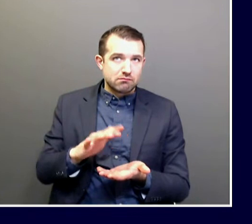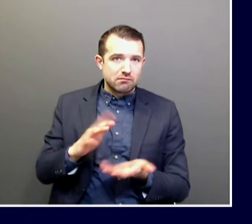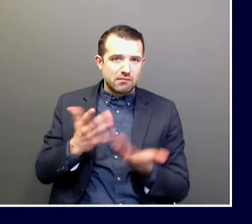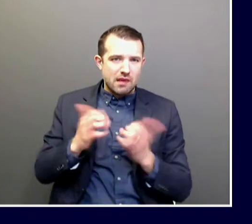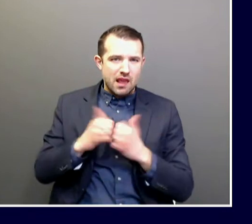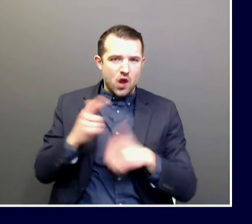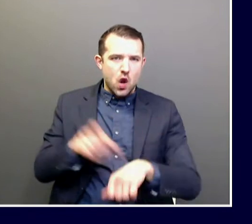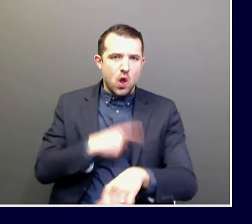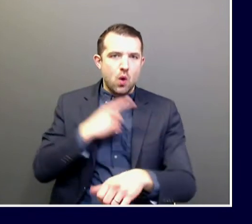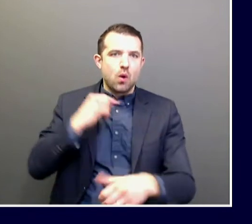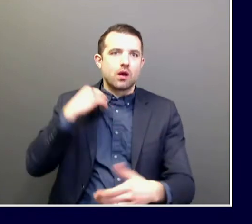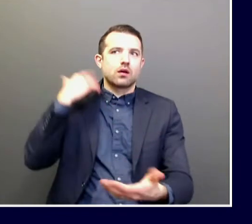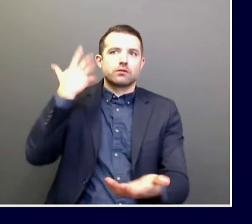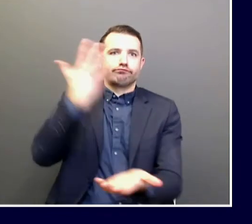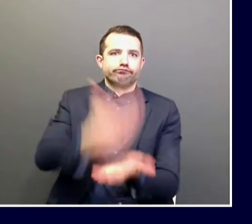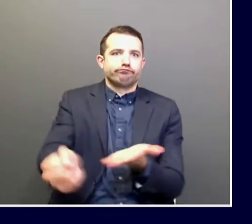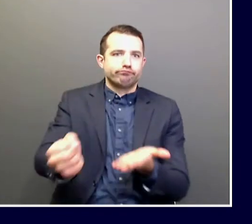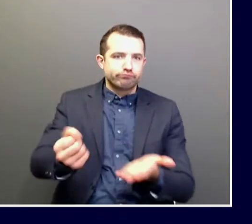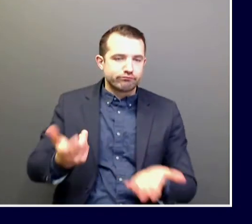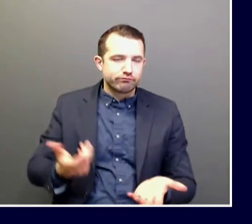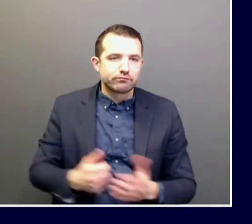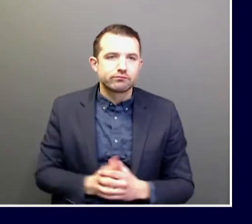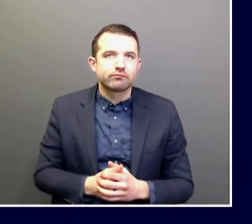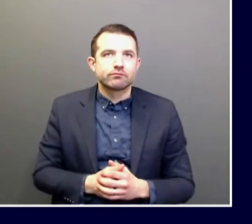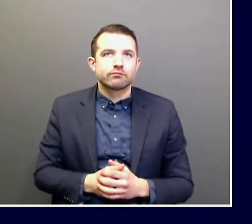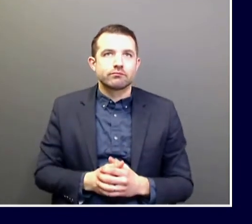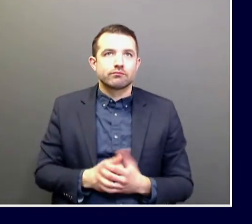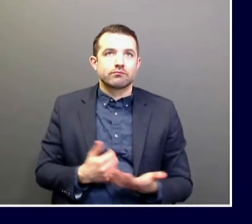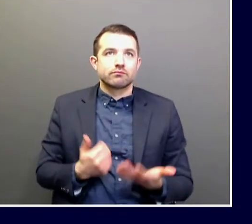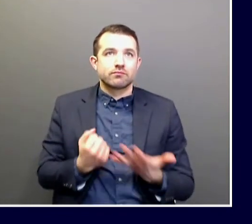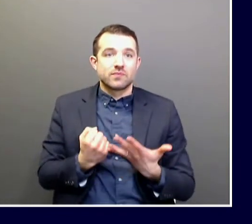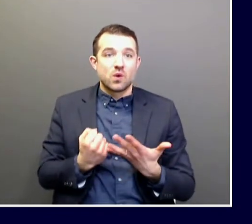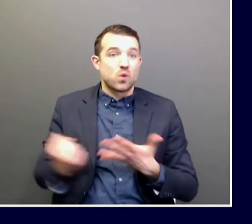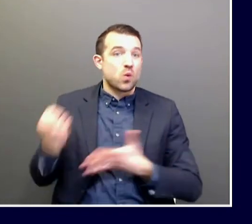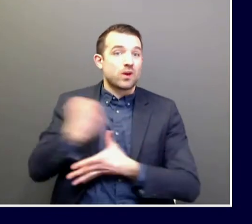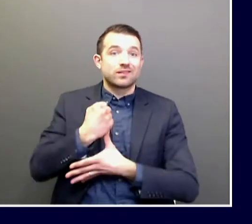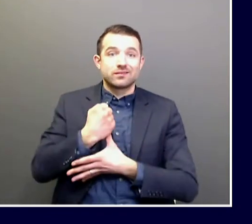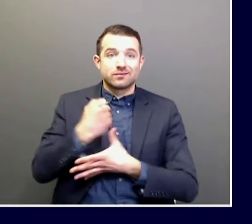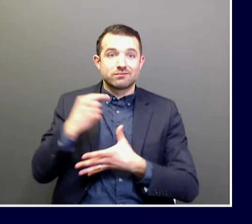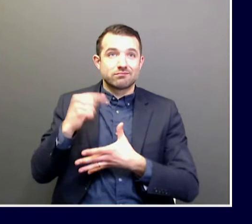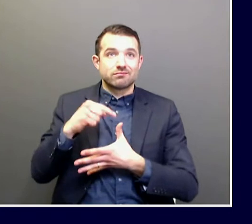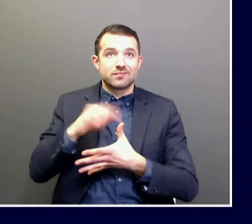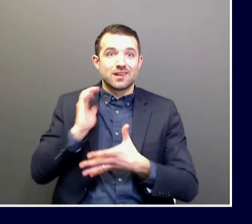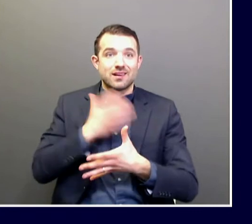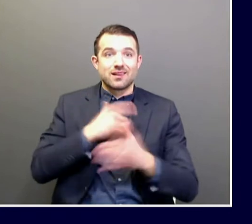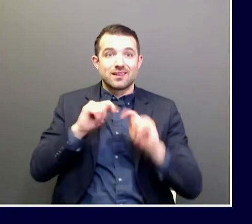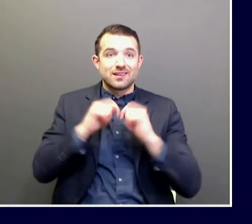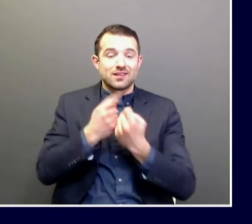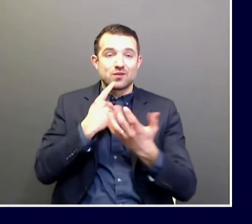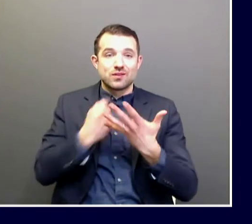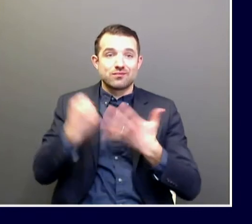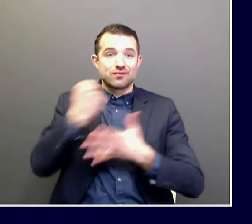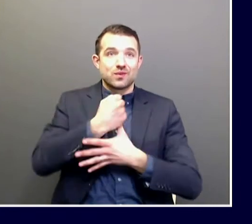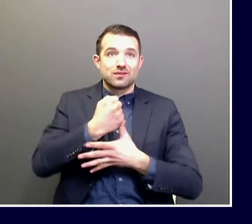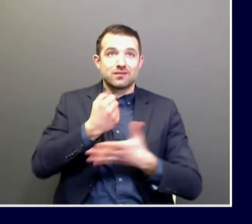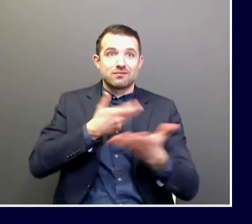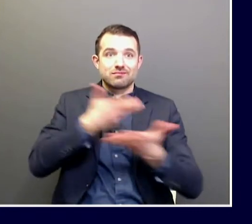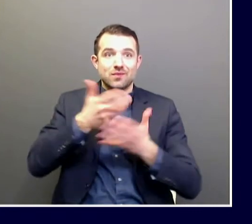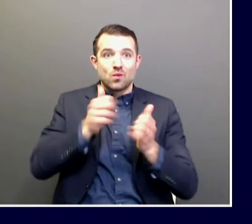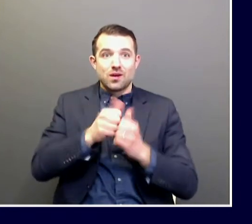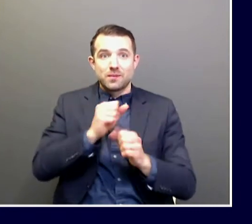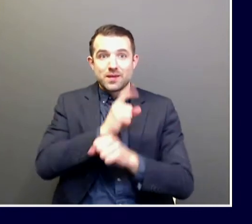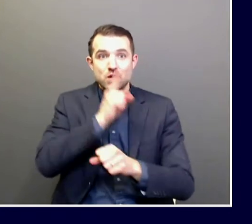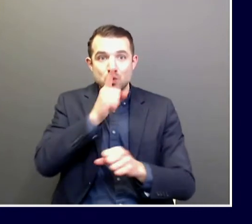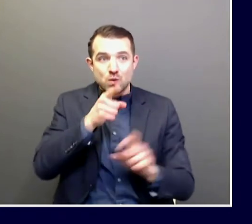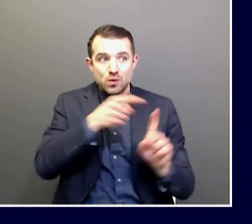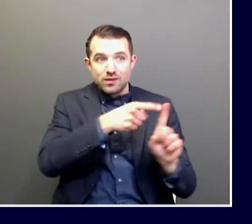taking? It's a priority for our epidemiology team right now. I've been working with them to make sure that they have the time to focus on